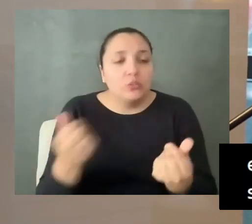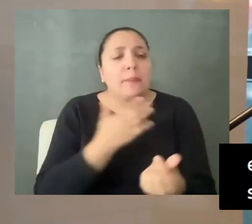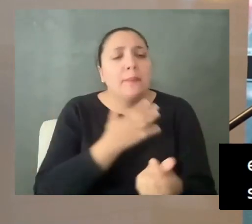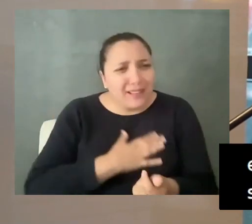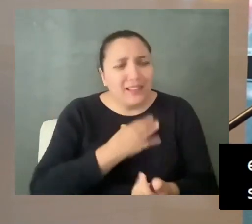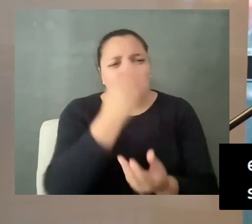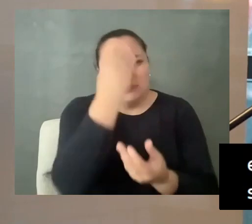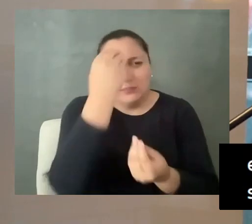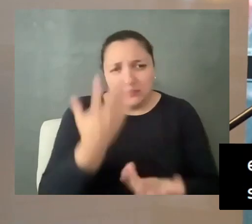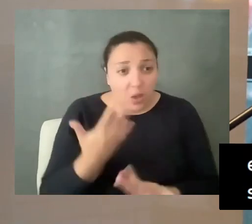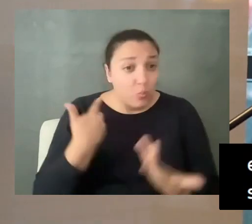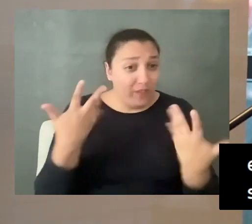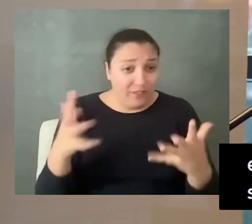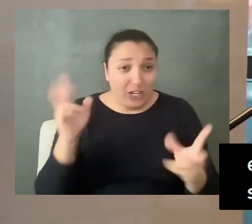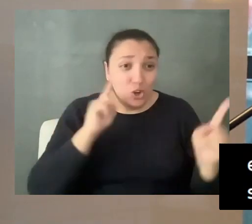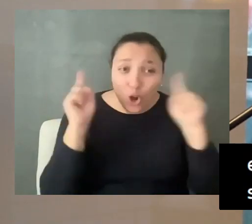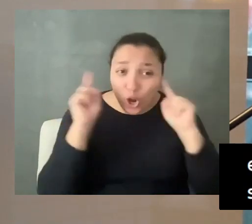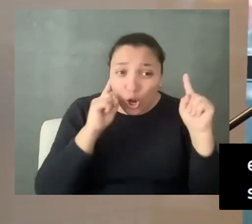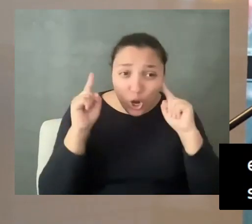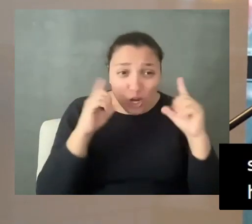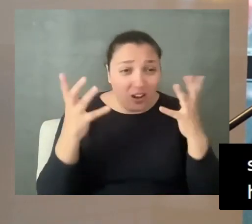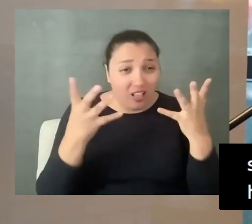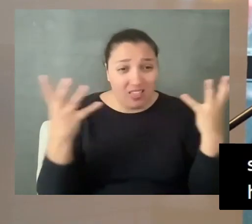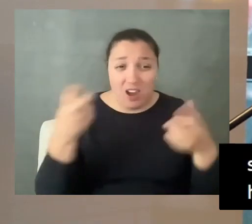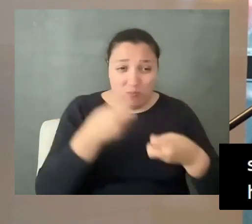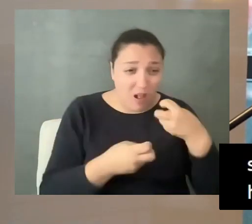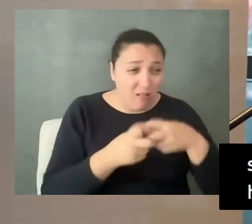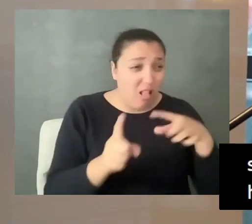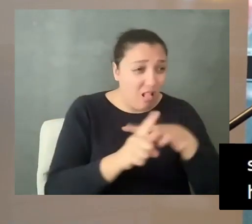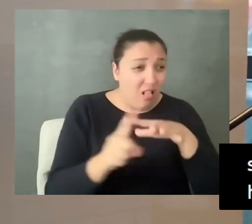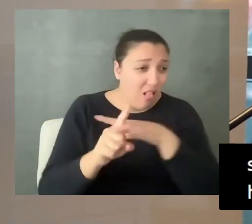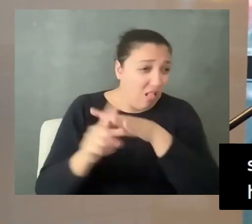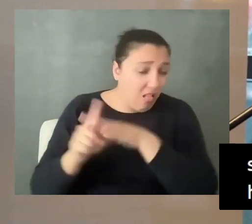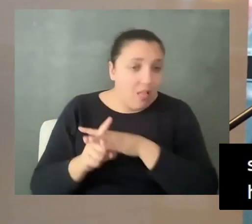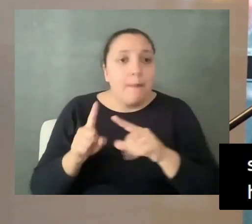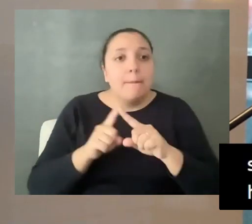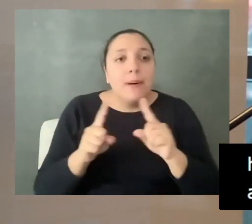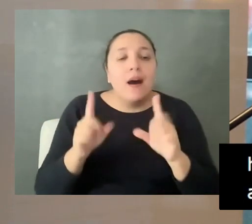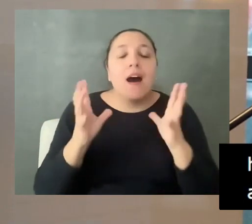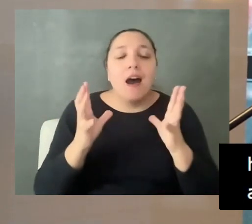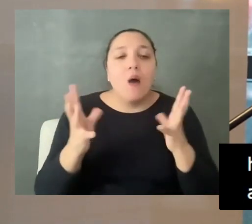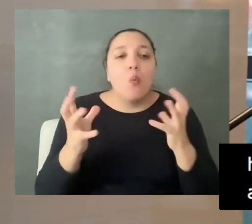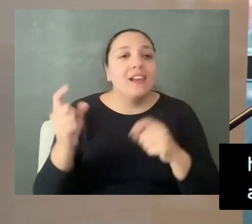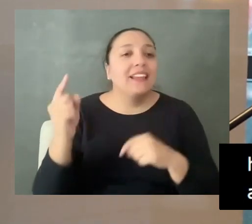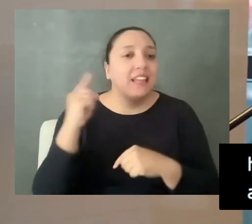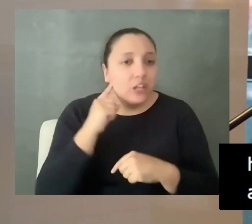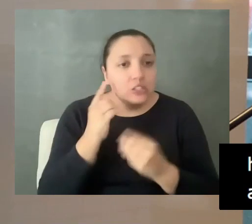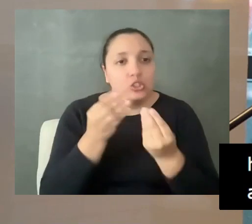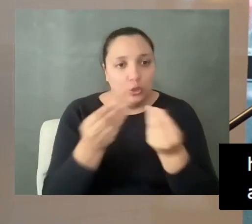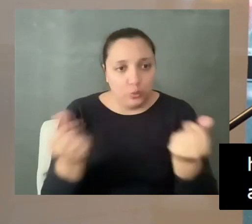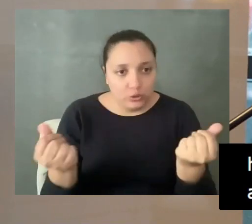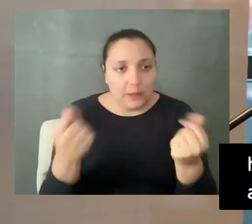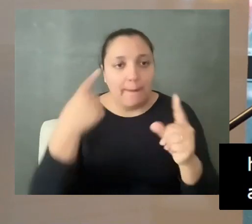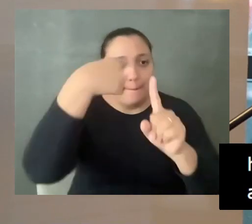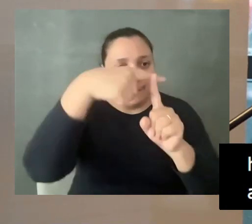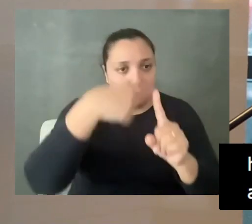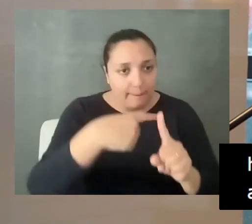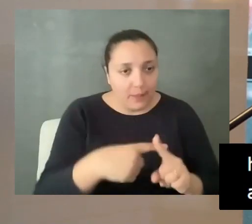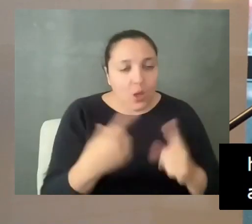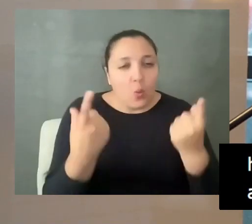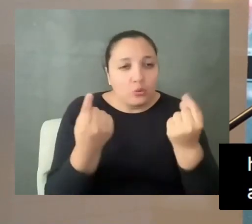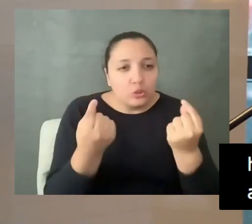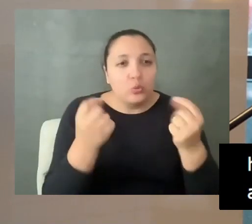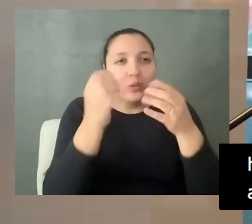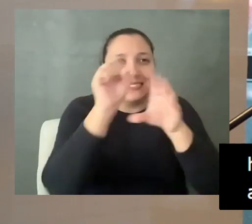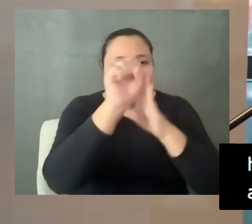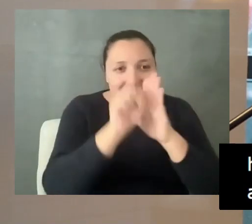lot of the problems already. I'm sure there's more that we're going to hear about. But I'm really interested in solutions and things that you think that we could be doing on the state level to,